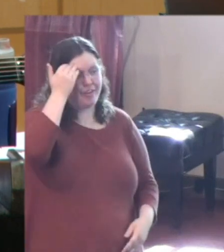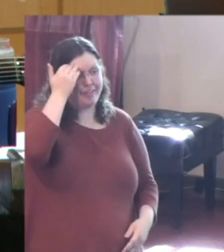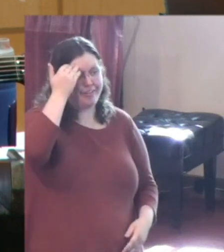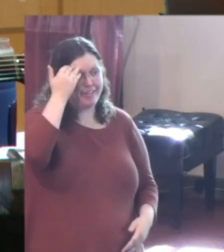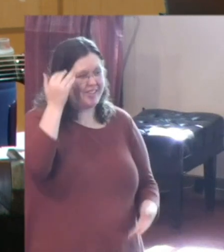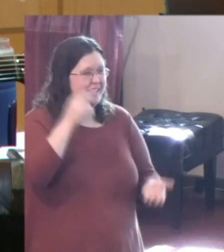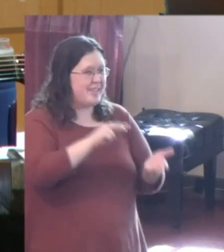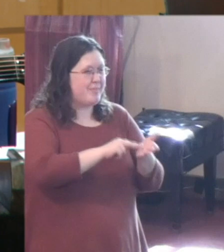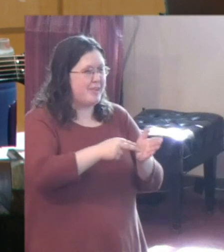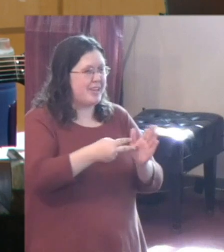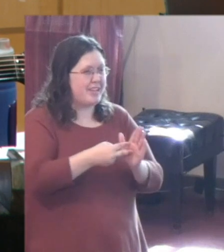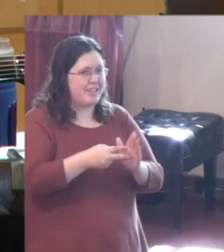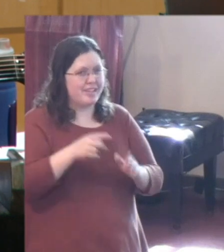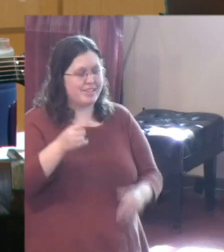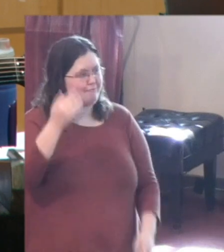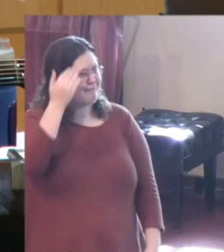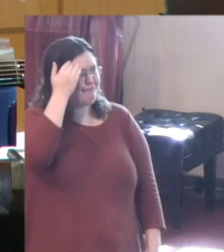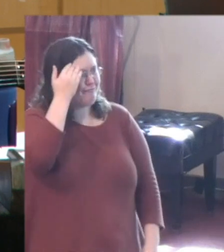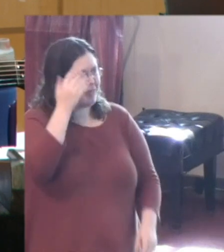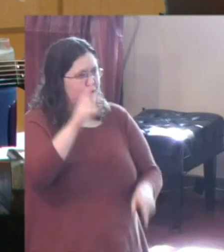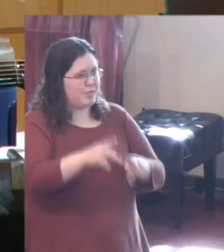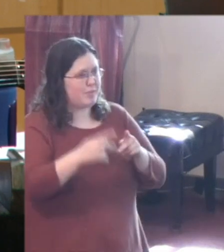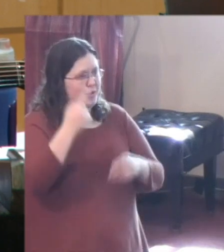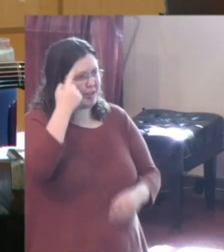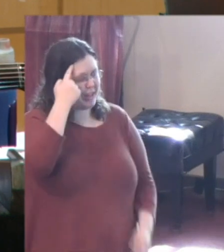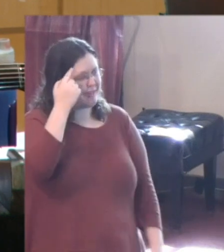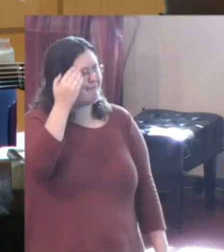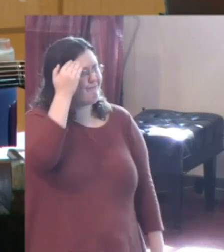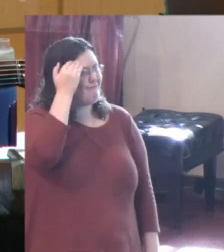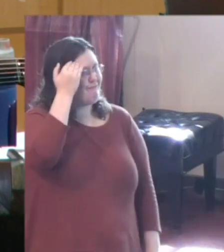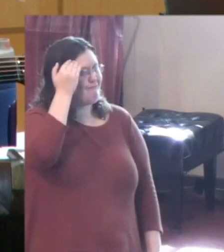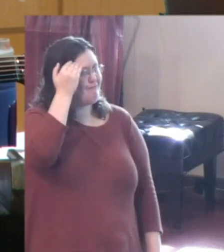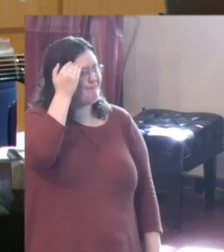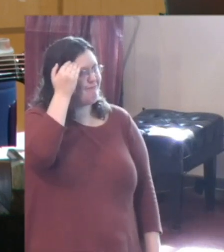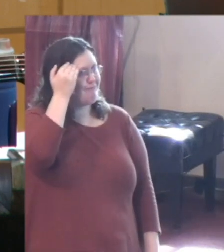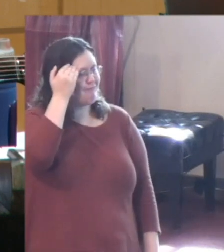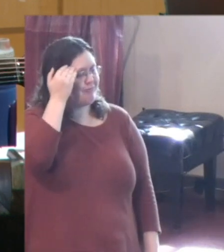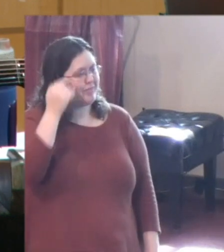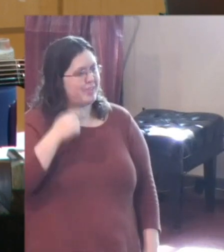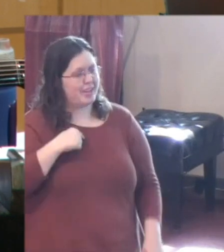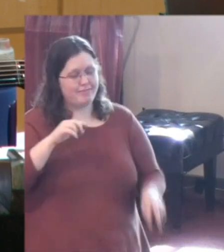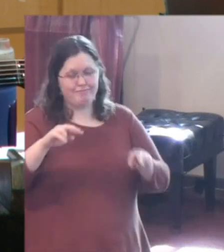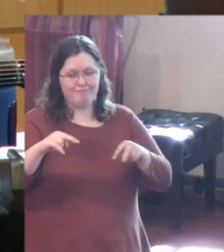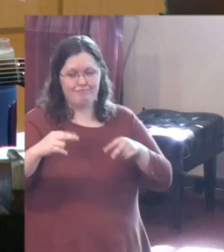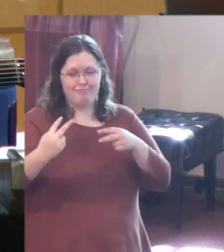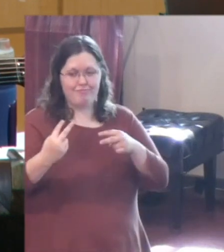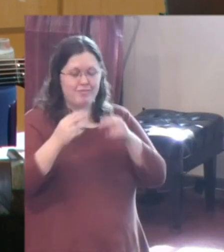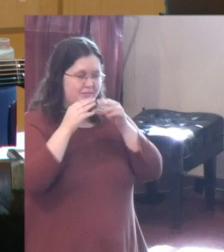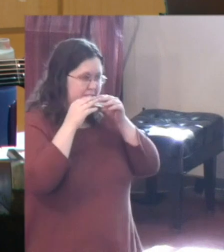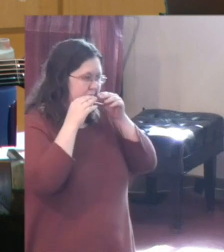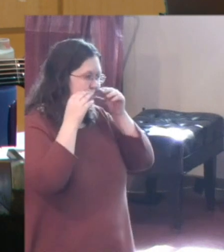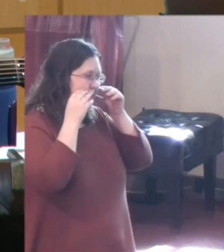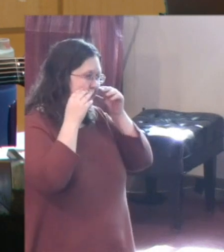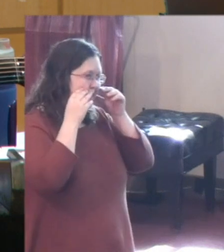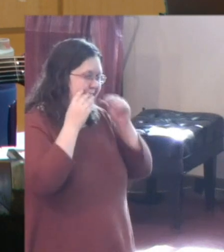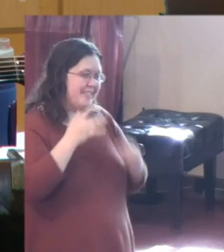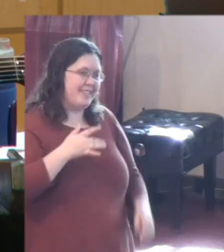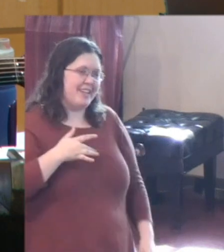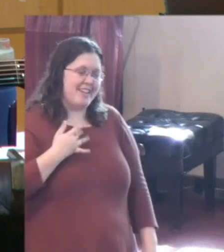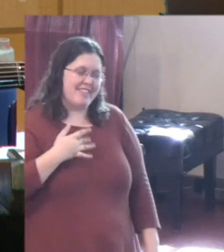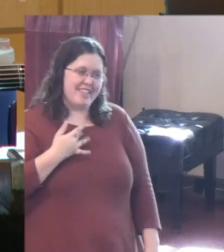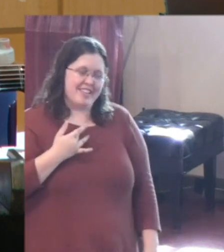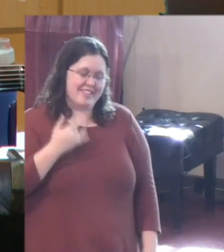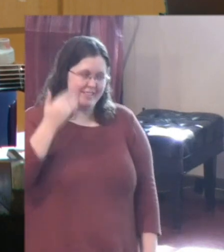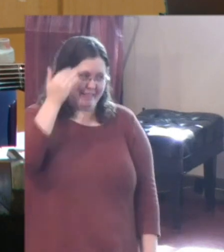she intuitively knows what people are thinking. When I look in her eyes, she smiles, and I have the feeling she is on to